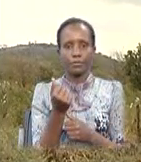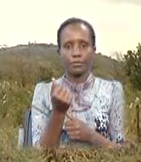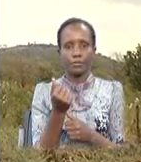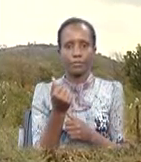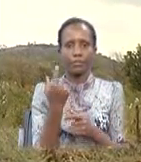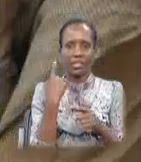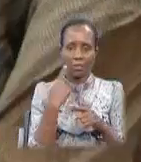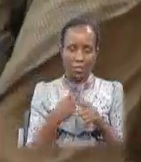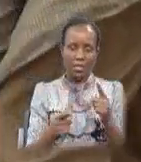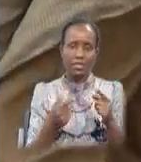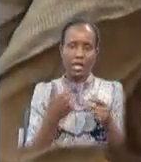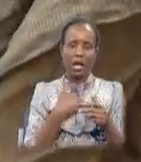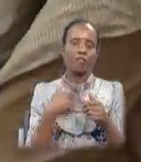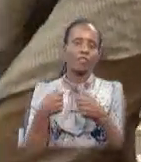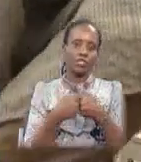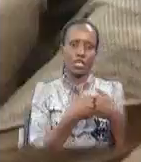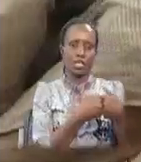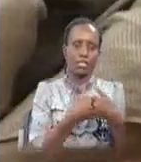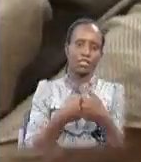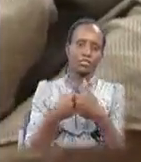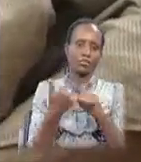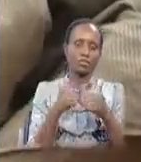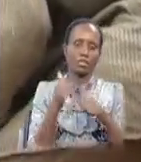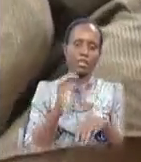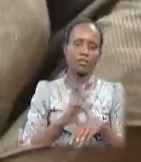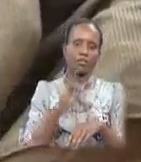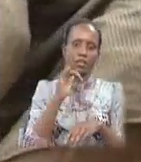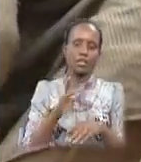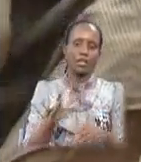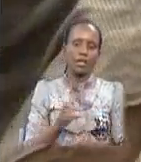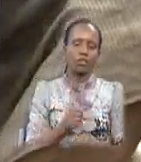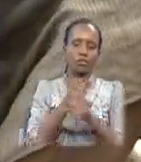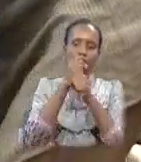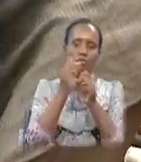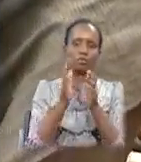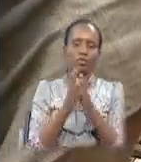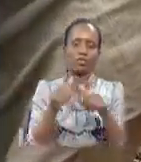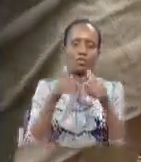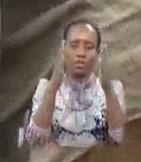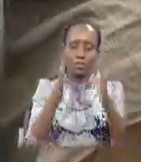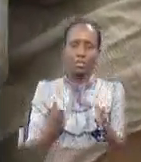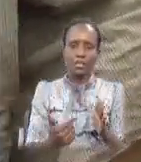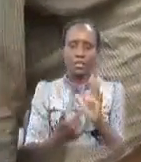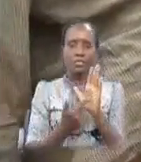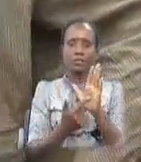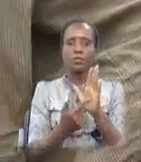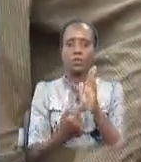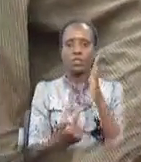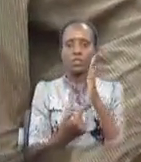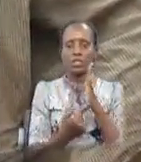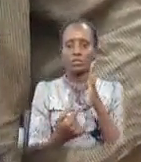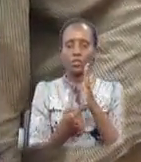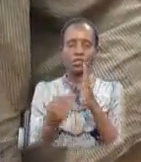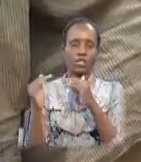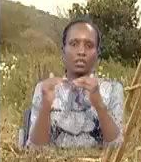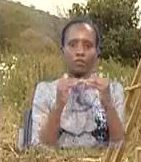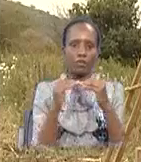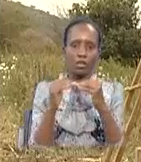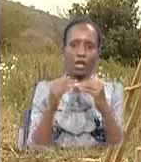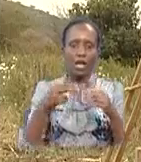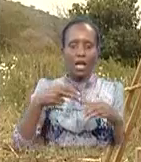are challenges which affect its adoption by farmers, such as farmers' technological level, high initial